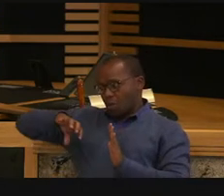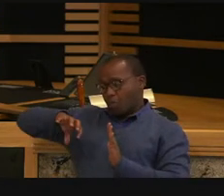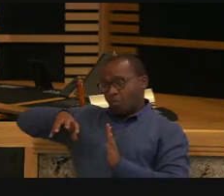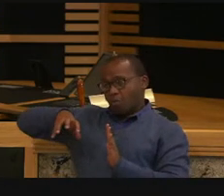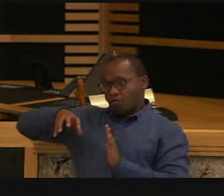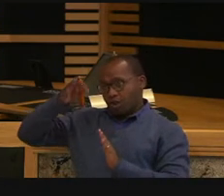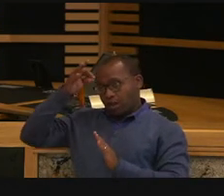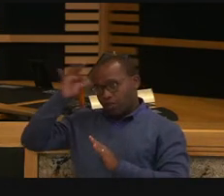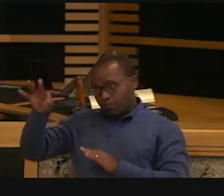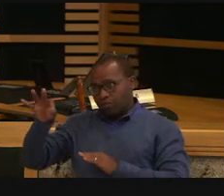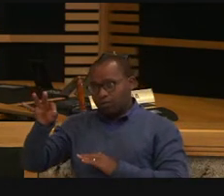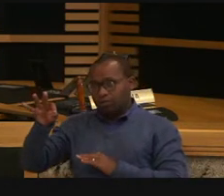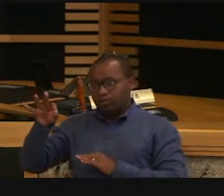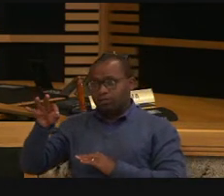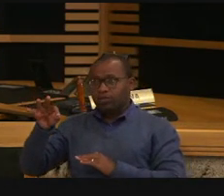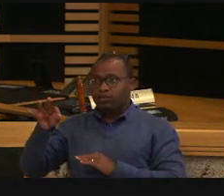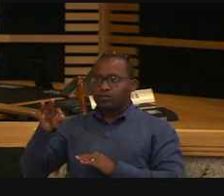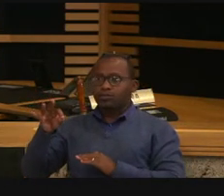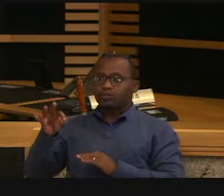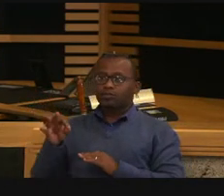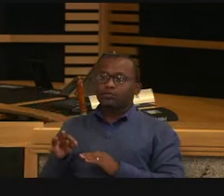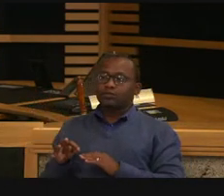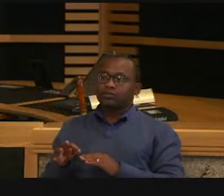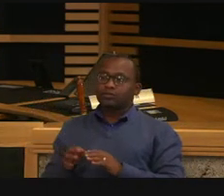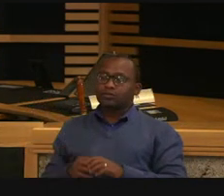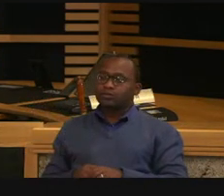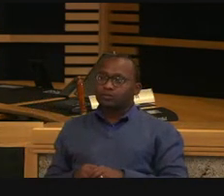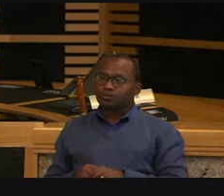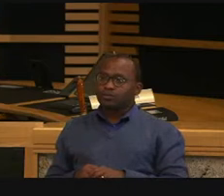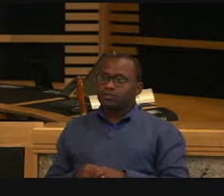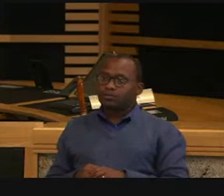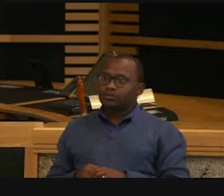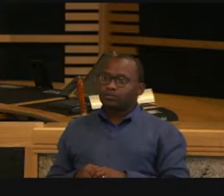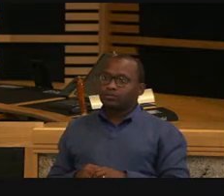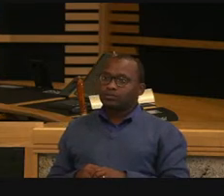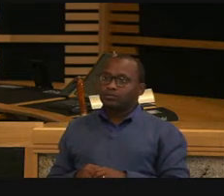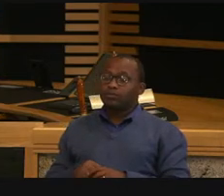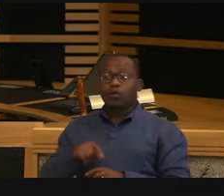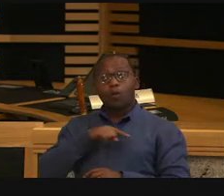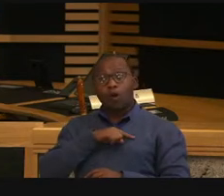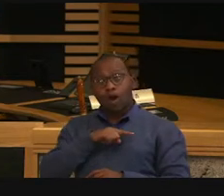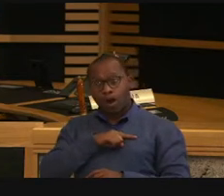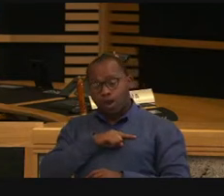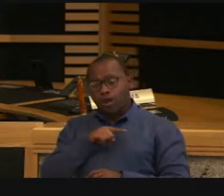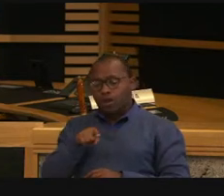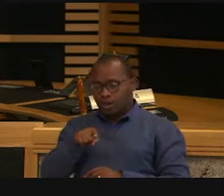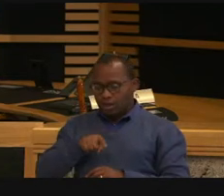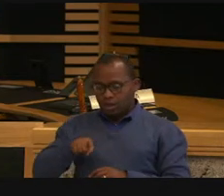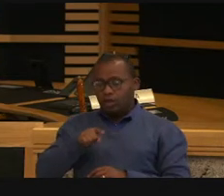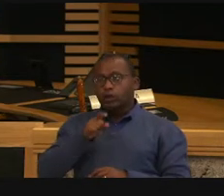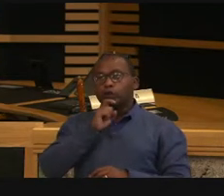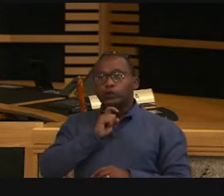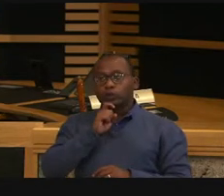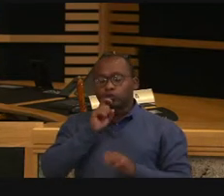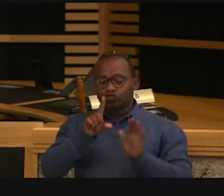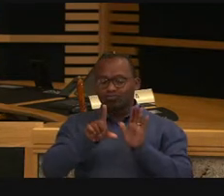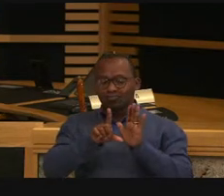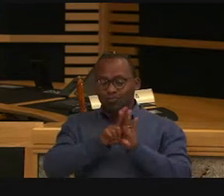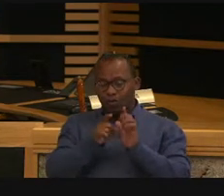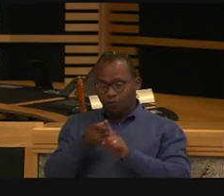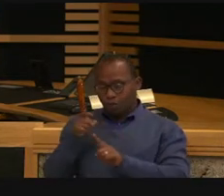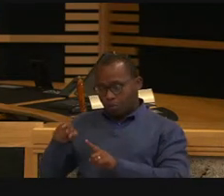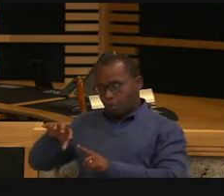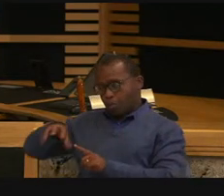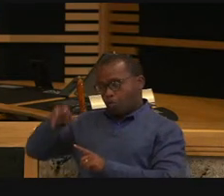those law enforcers on the ground, because they are also using the laws of the provincial government. Thanks,